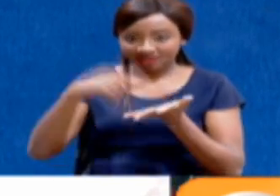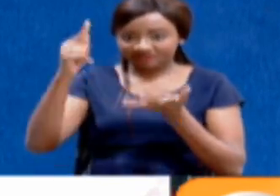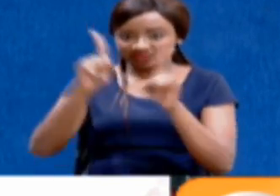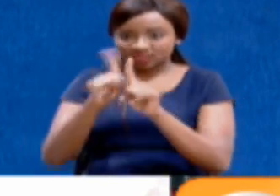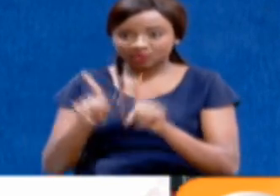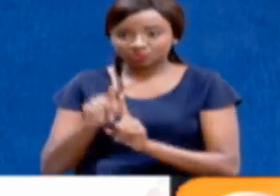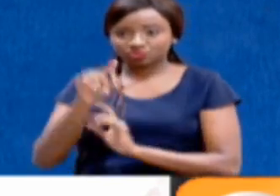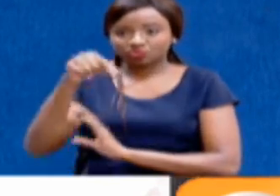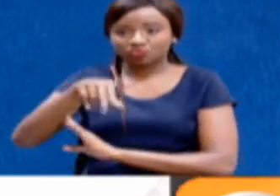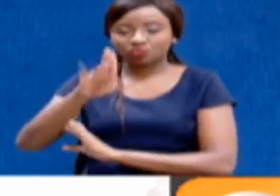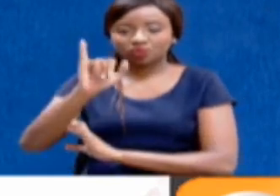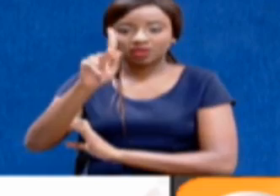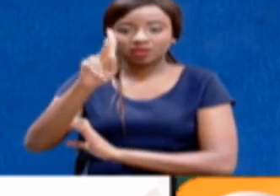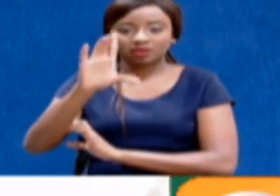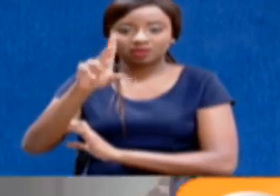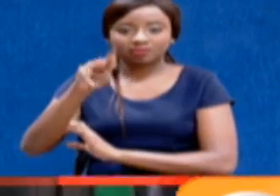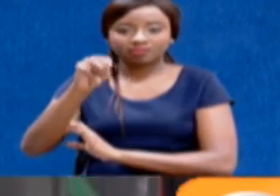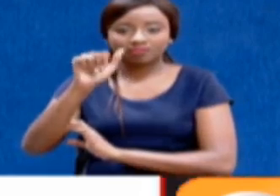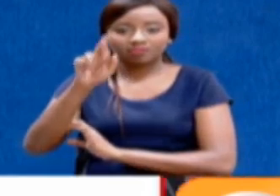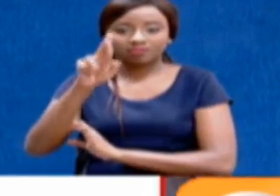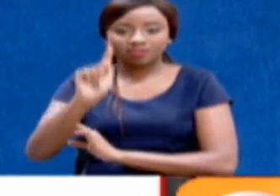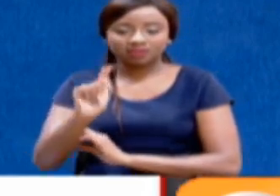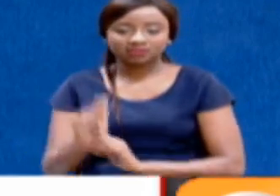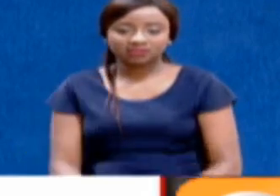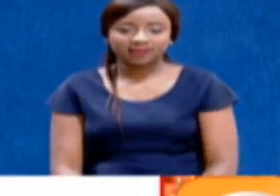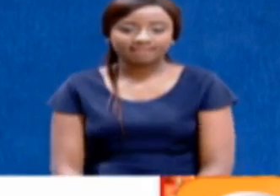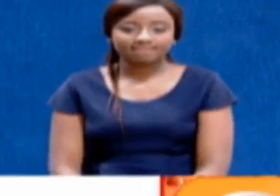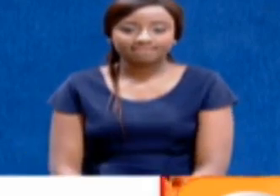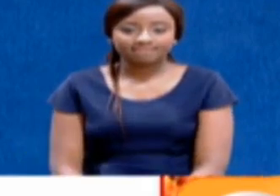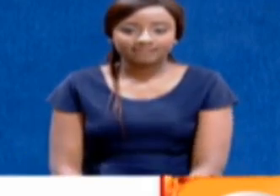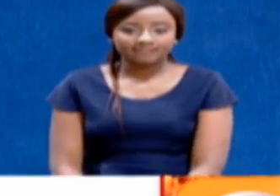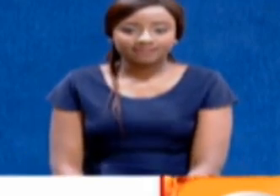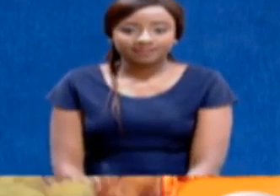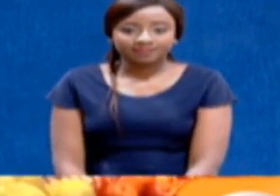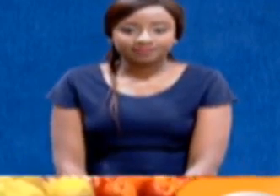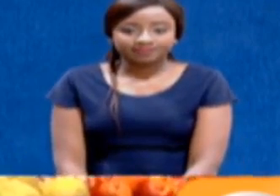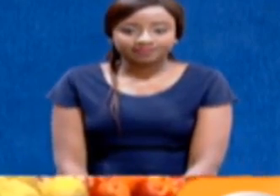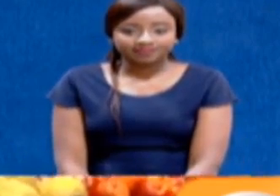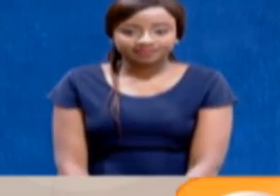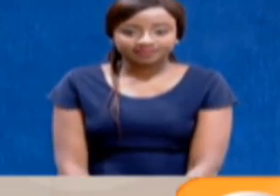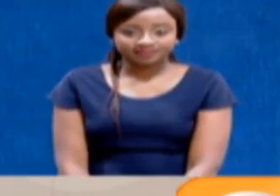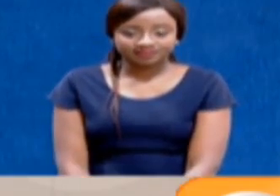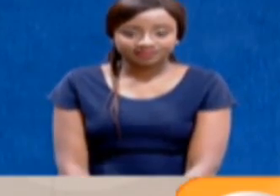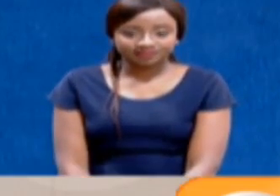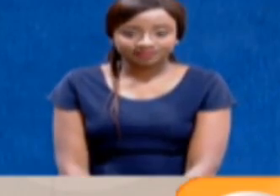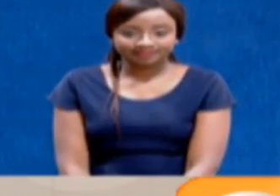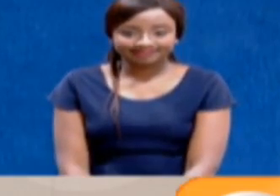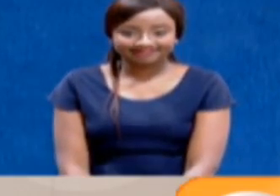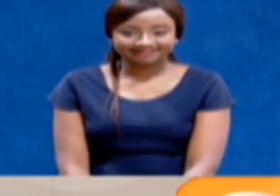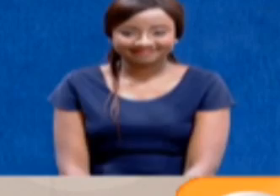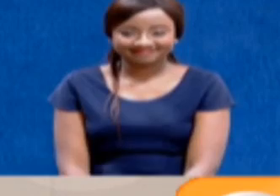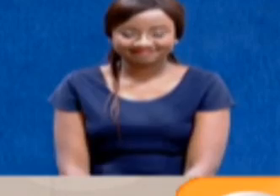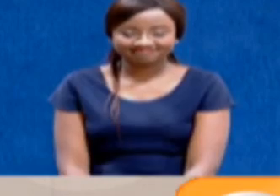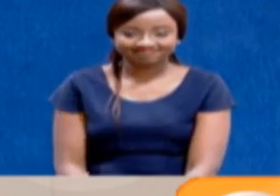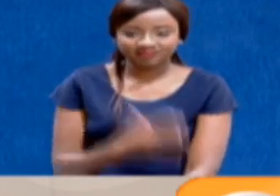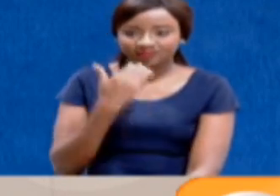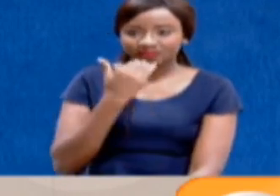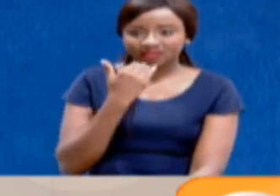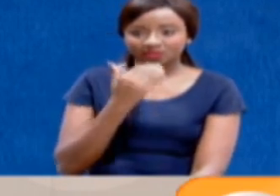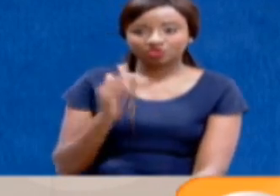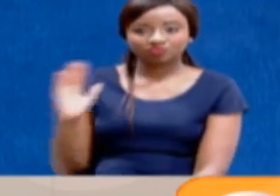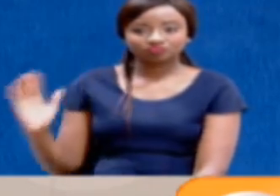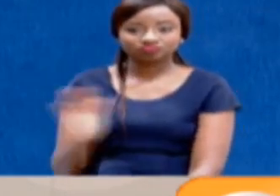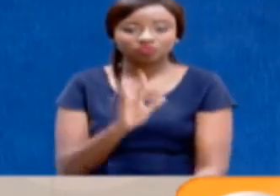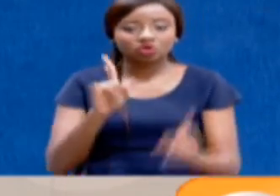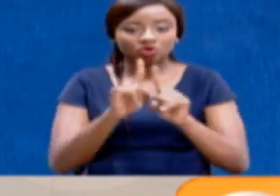to the foreign brands' doorsteps. Denis Otieno, Citizen TV. All right, Dennis, thanks so much for that. At